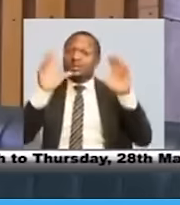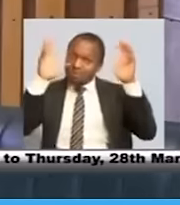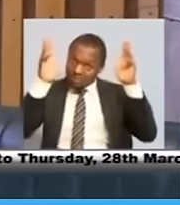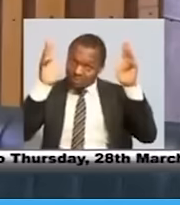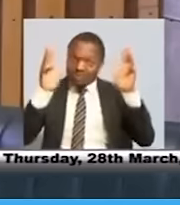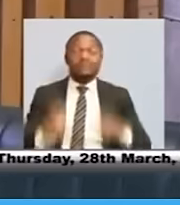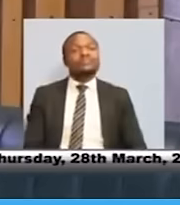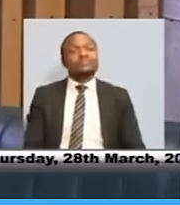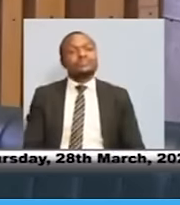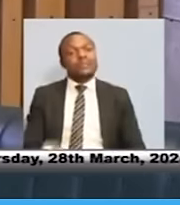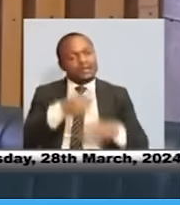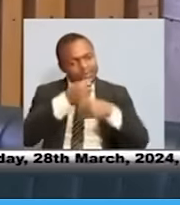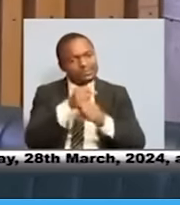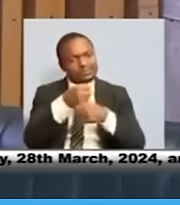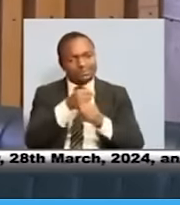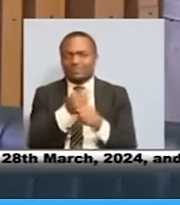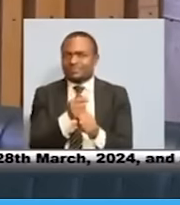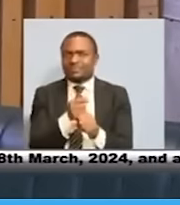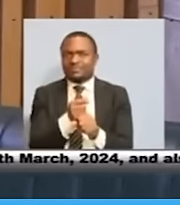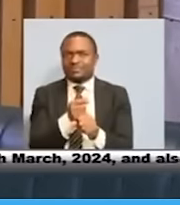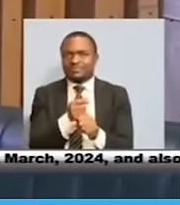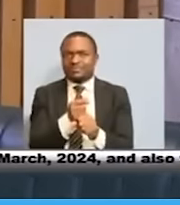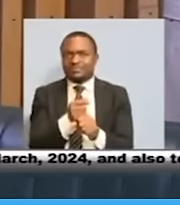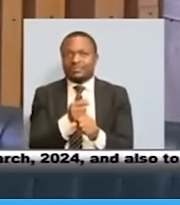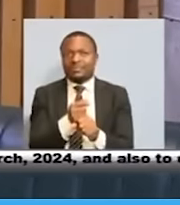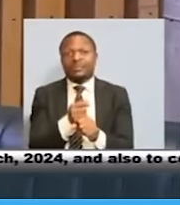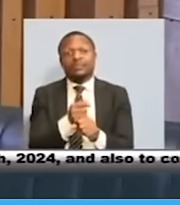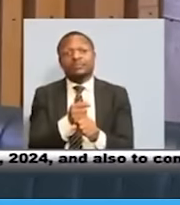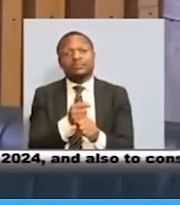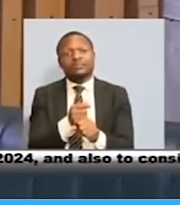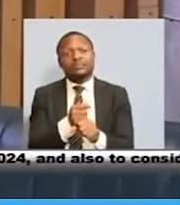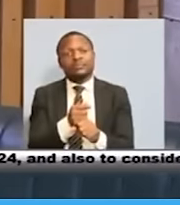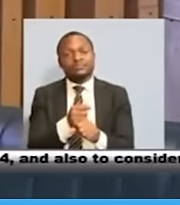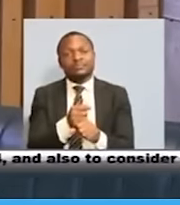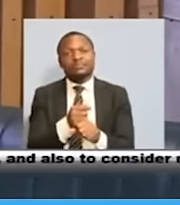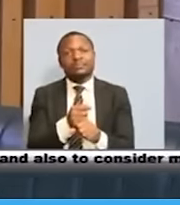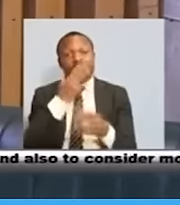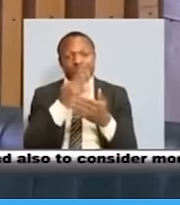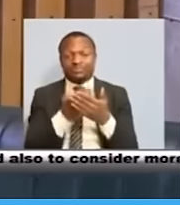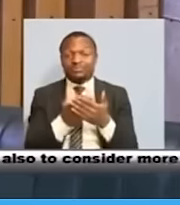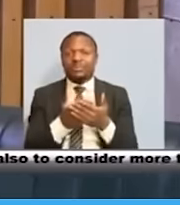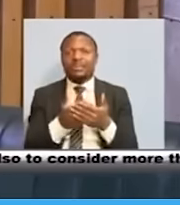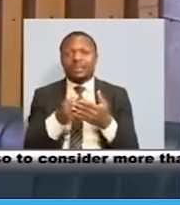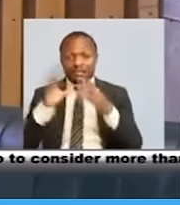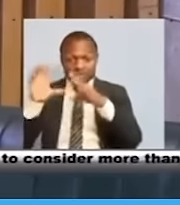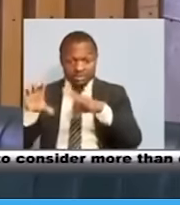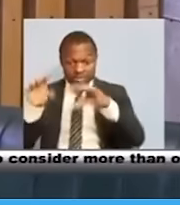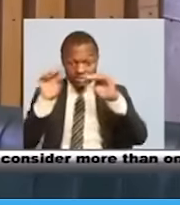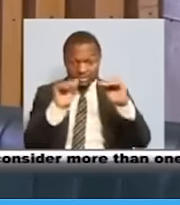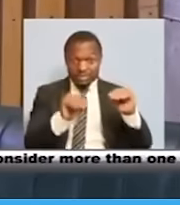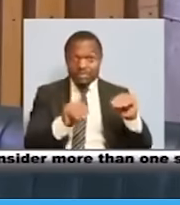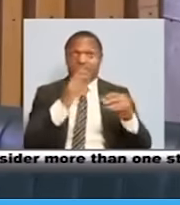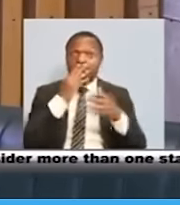and make it known to him that carries his post. Madam Speaker, as we adjourn, it's